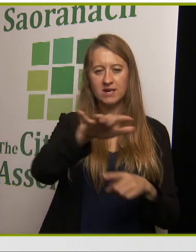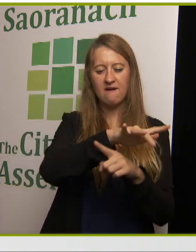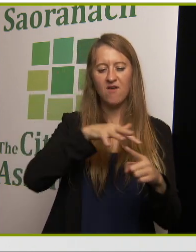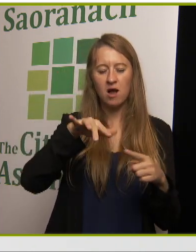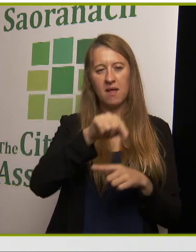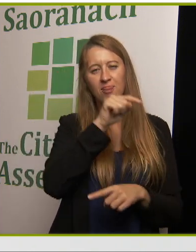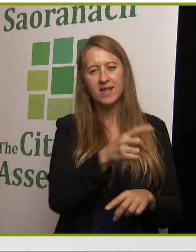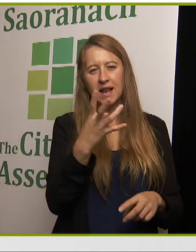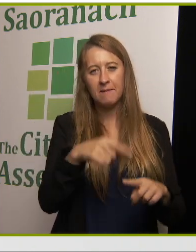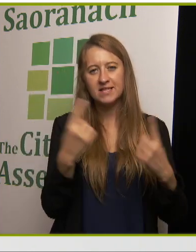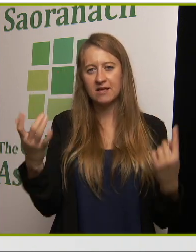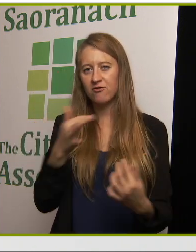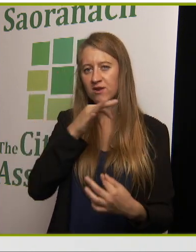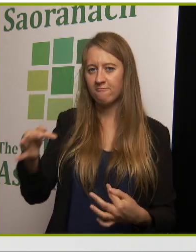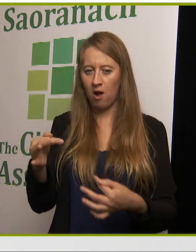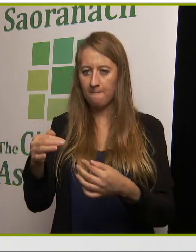already. Then